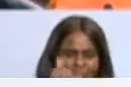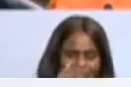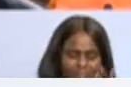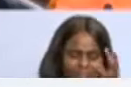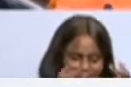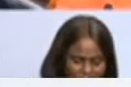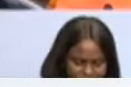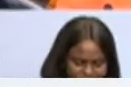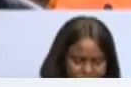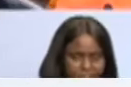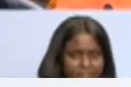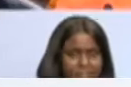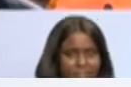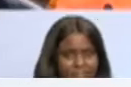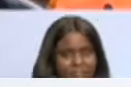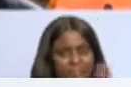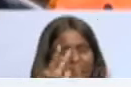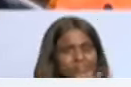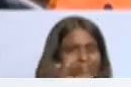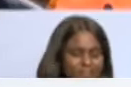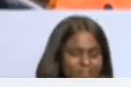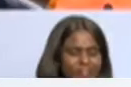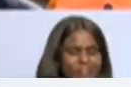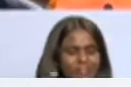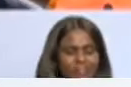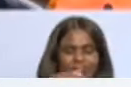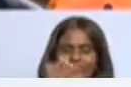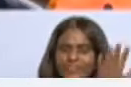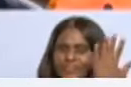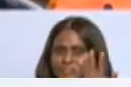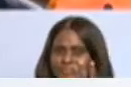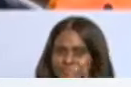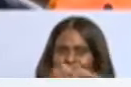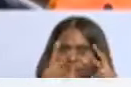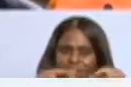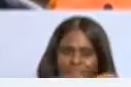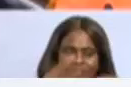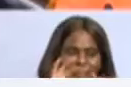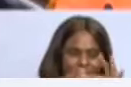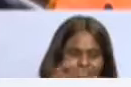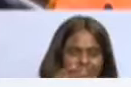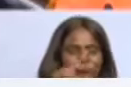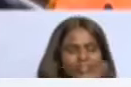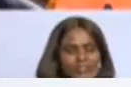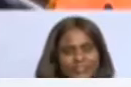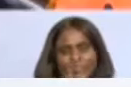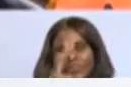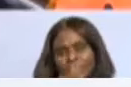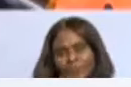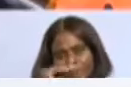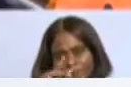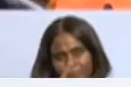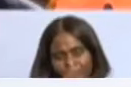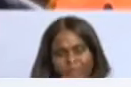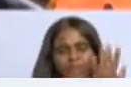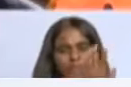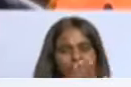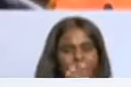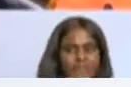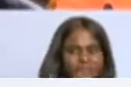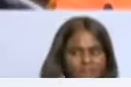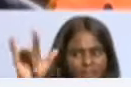rehabilitated under the approved or improved rural connectivity project. Madam Speaker, the development of aviation